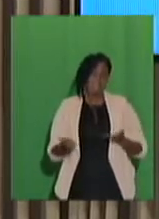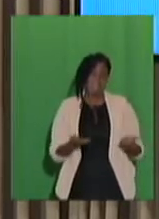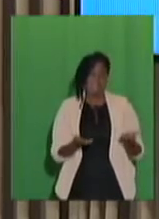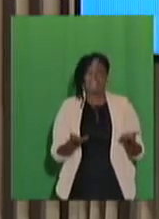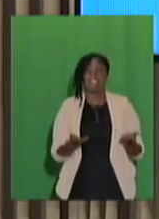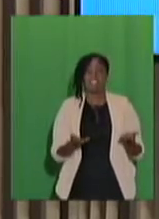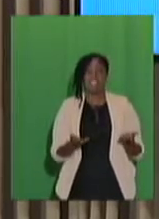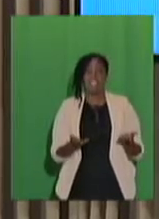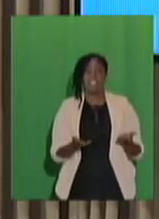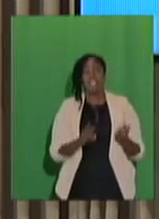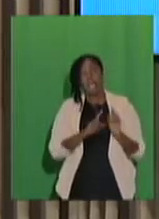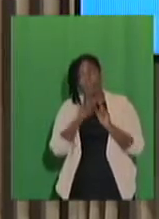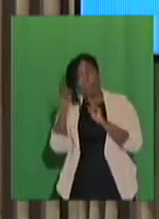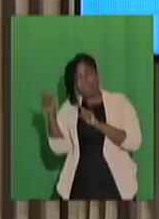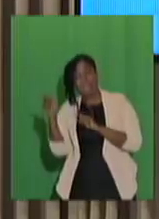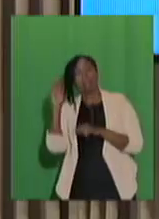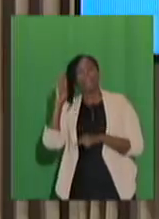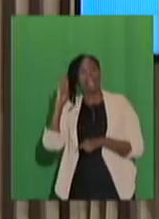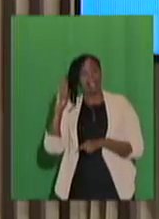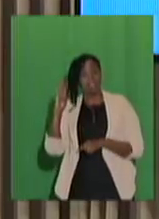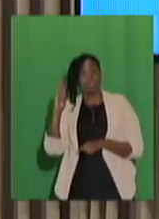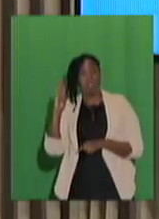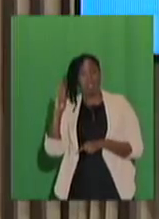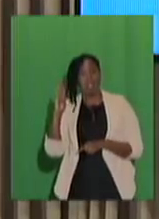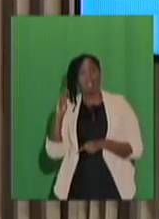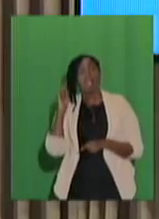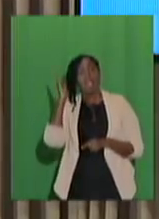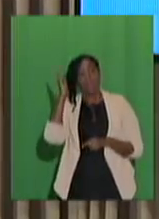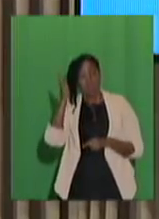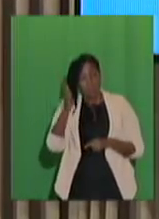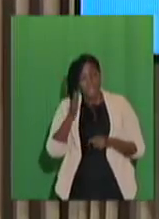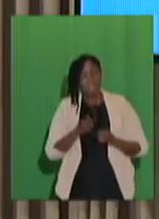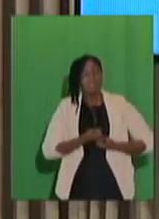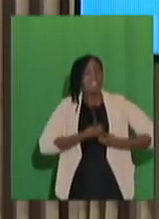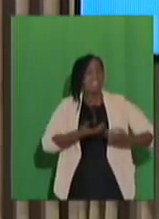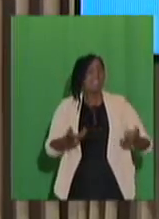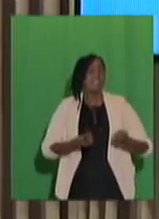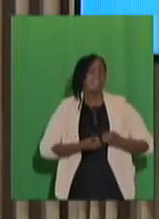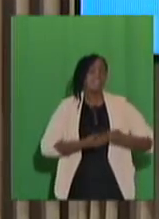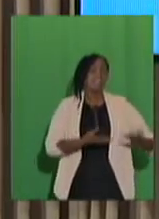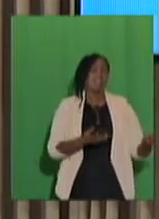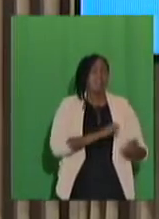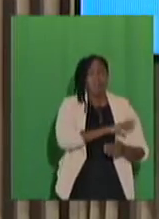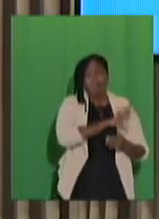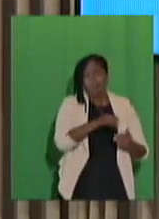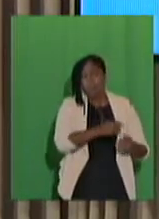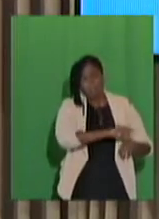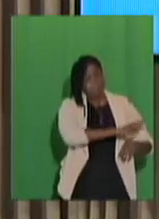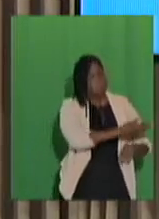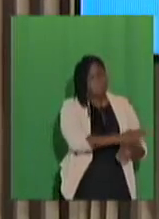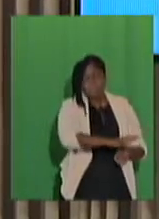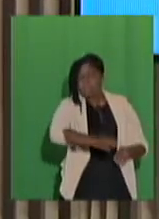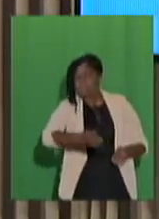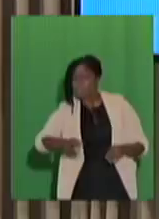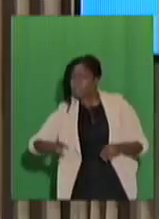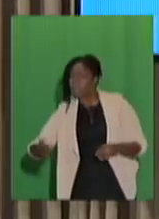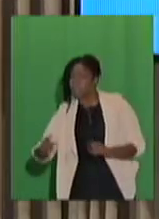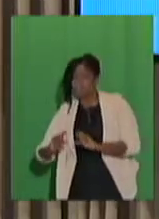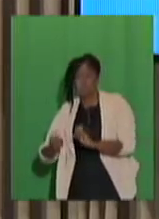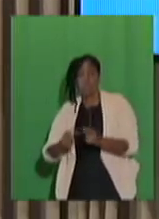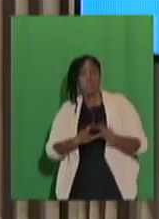at Belandra. It will be provided to all cohorts of patients who